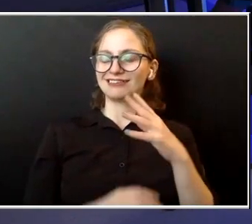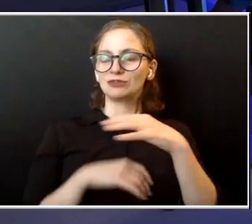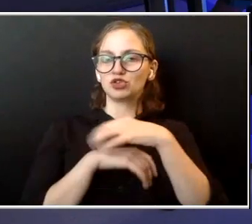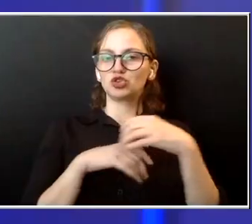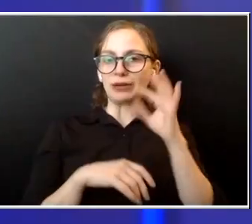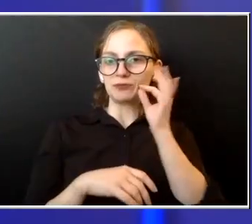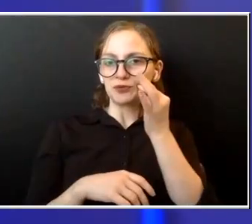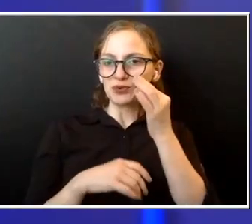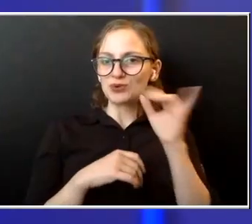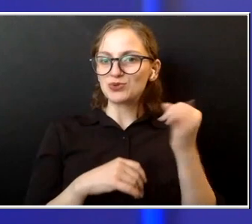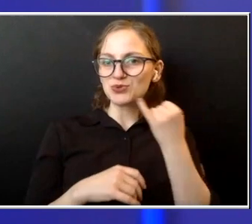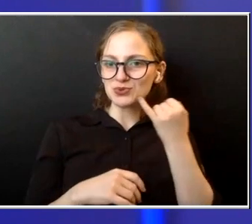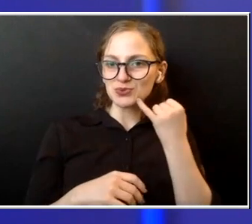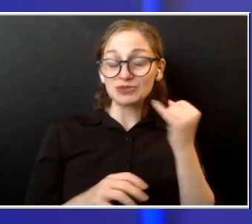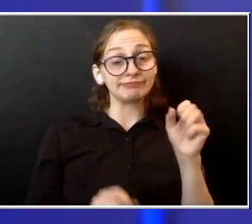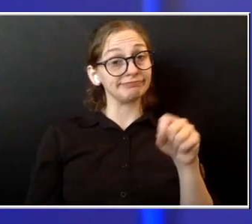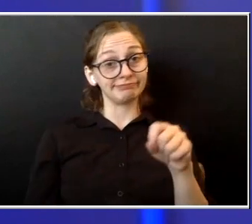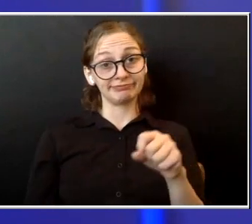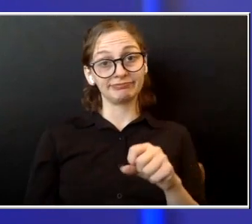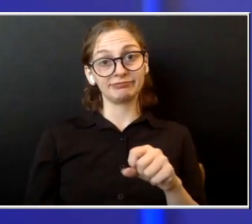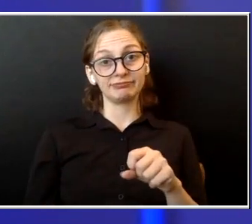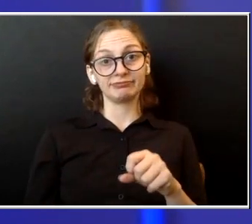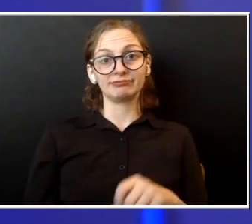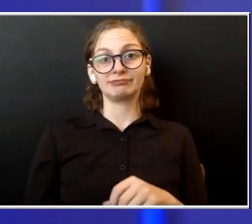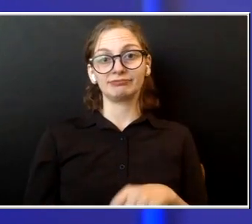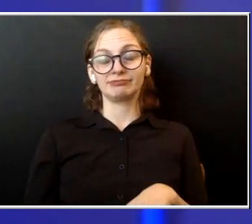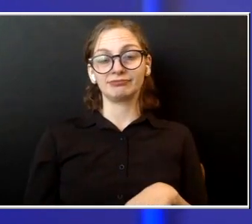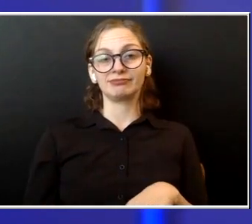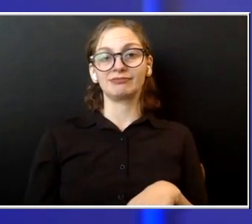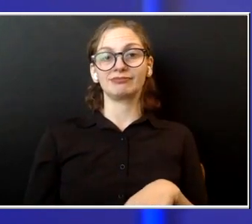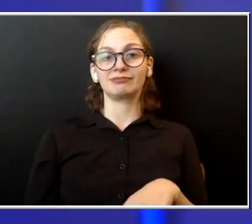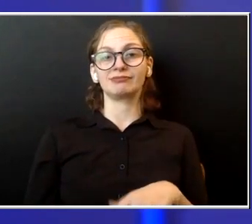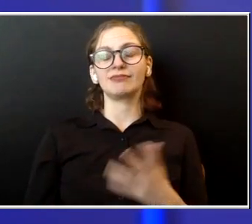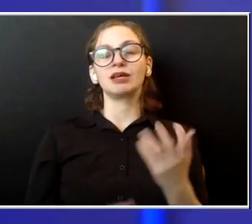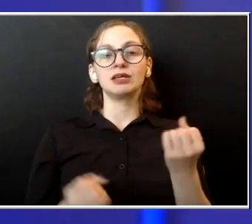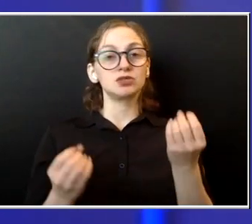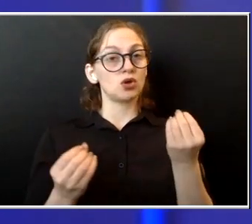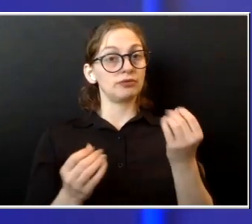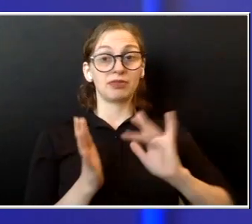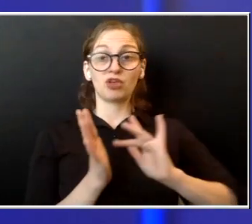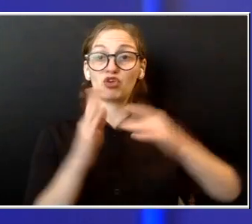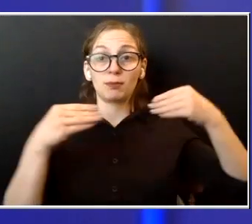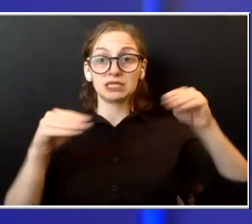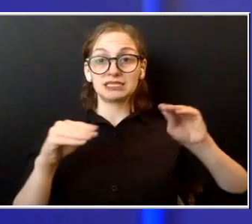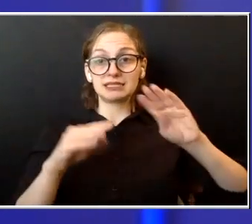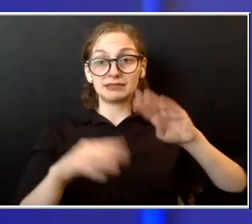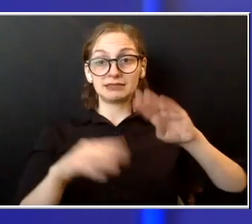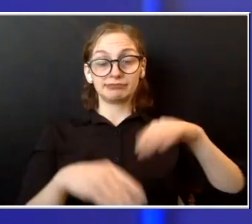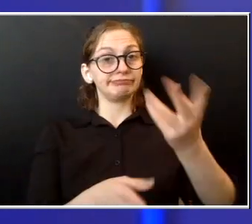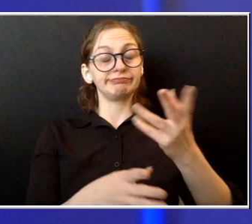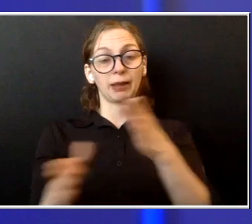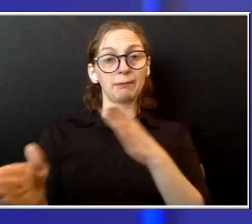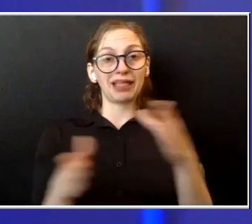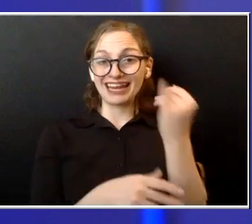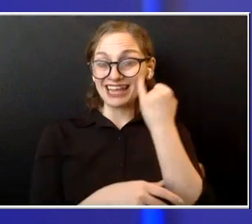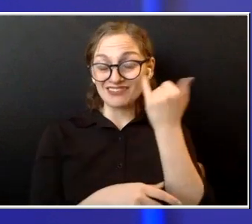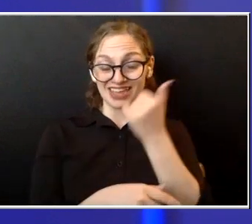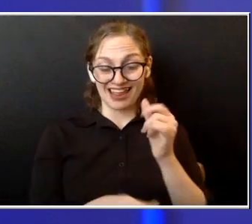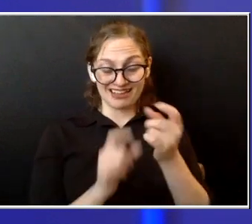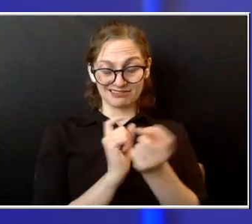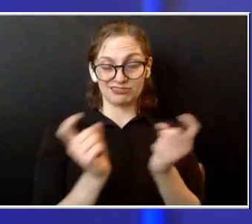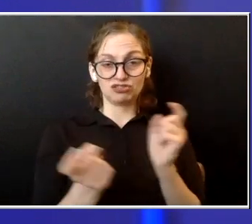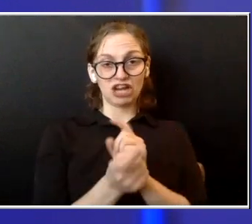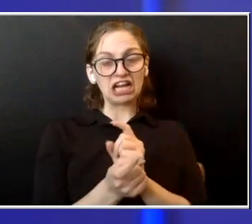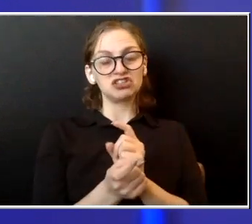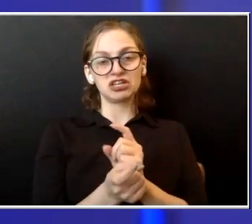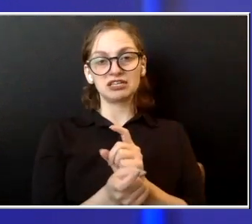the whiskey good, grapefruit juice bad. That's how I look at it. Pharmacy gives them a plan, and anytime anything changes, definitely run it by the